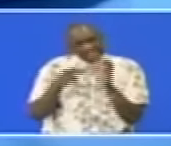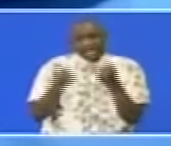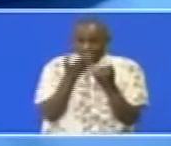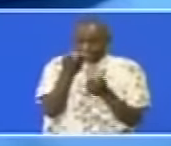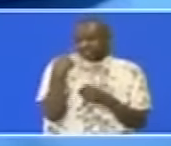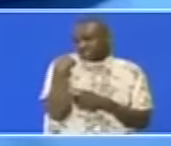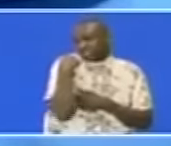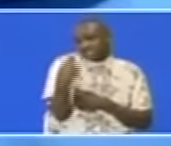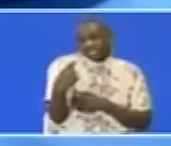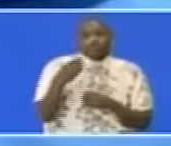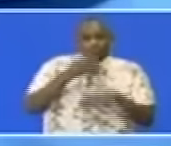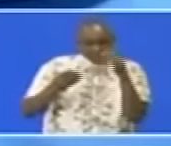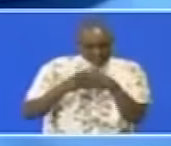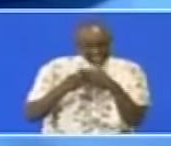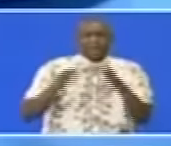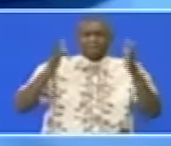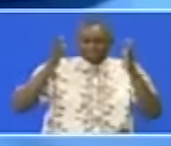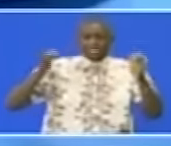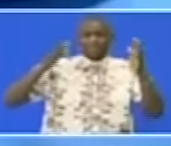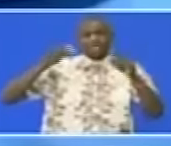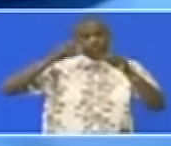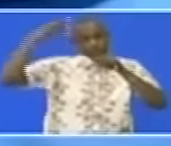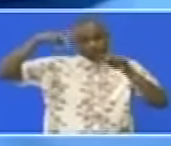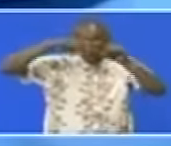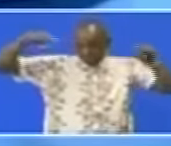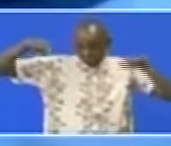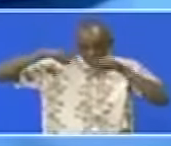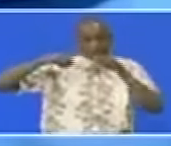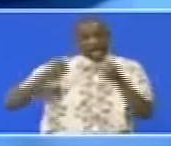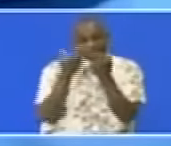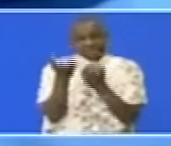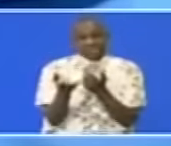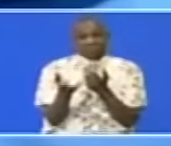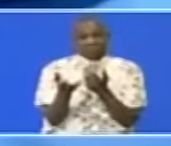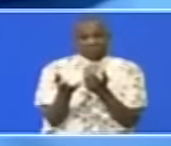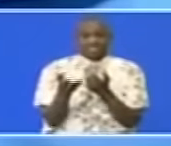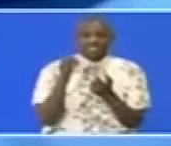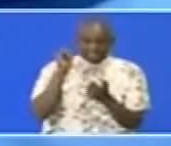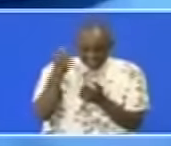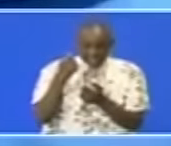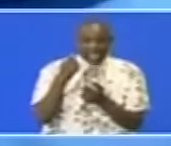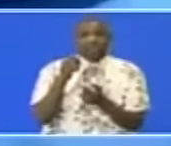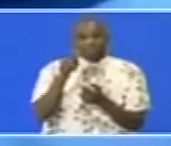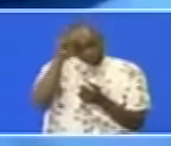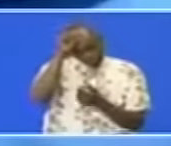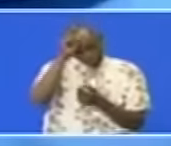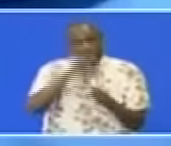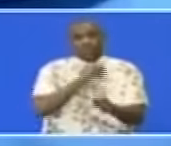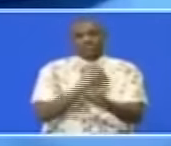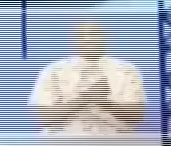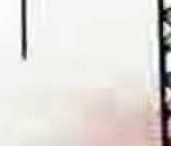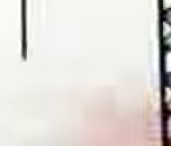latest announcement to build one of the largest solar plants in Garissa County by the Kenya Rural Electrification Authority.